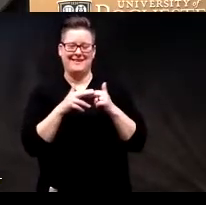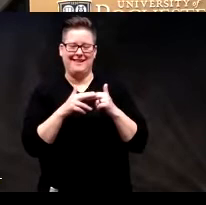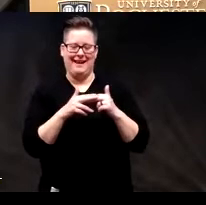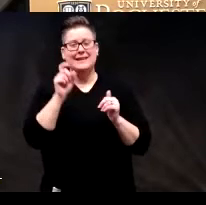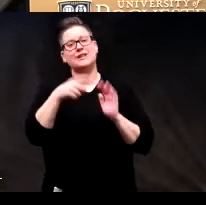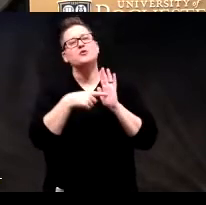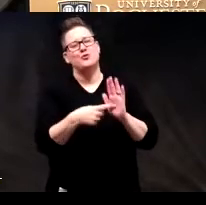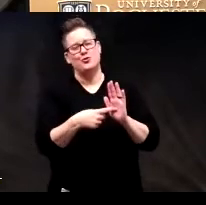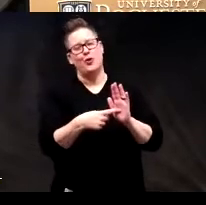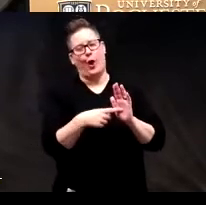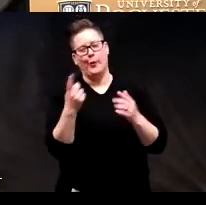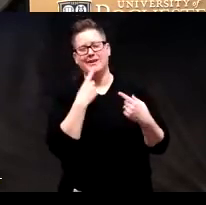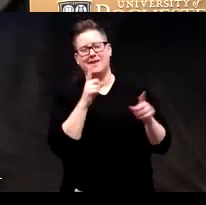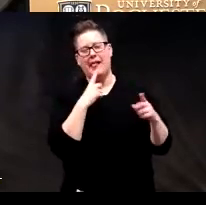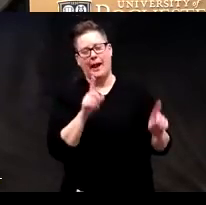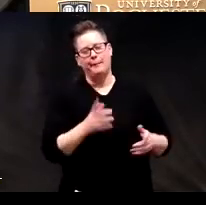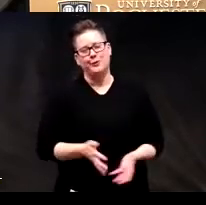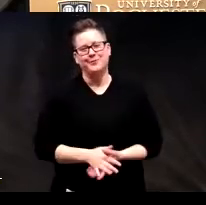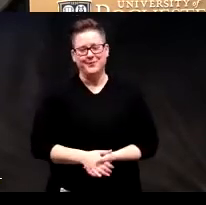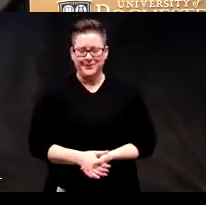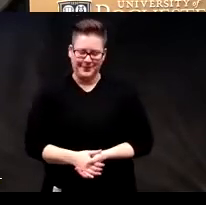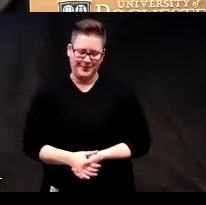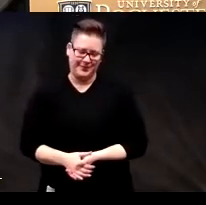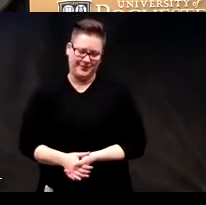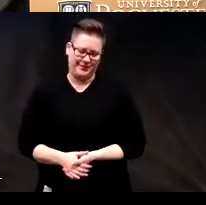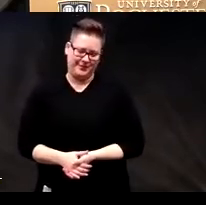need to show these disclaimers really quick.